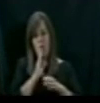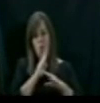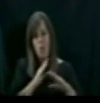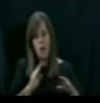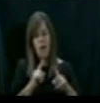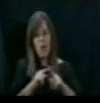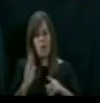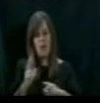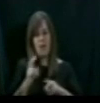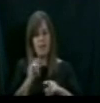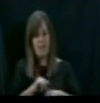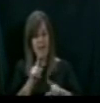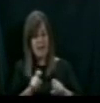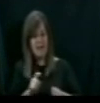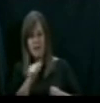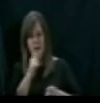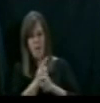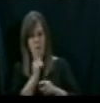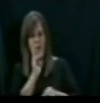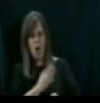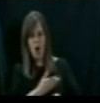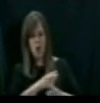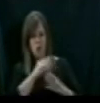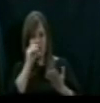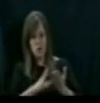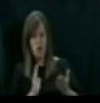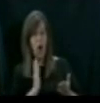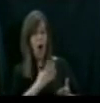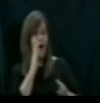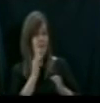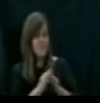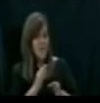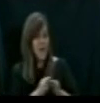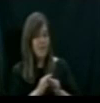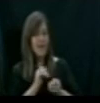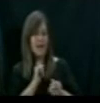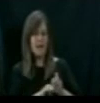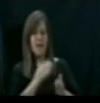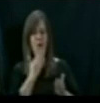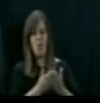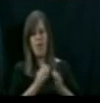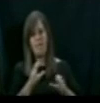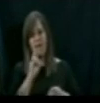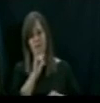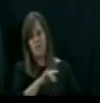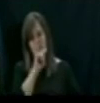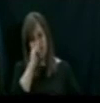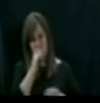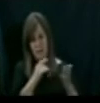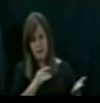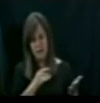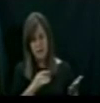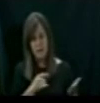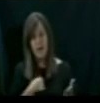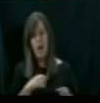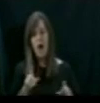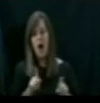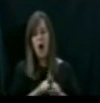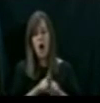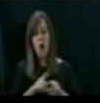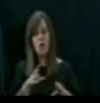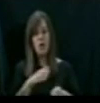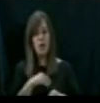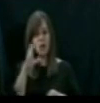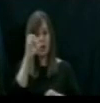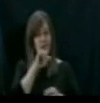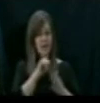of our students. Our faith, the faith, is in the well-being of the kids. I also take umbrage with the insinuation that it's